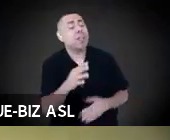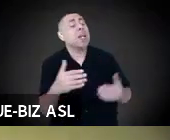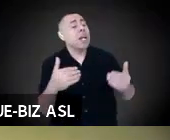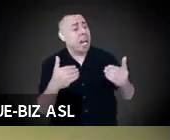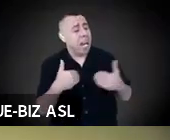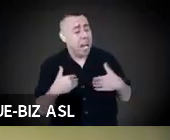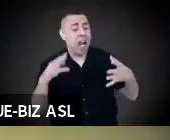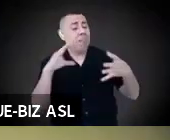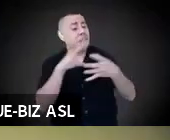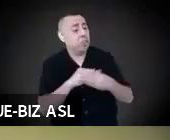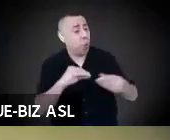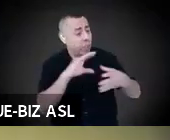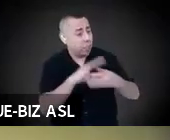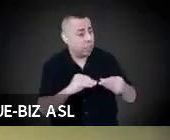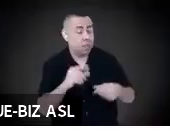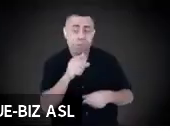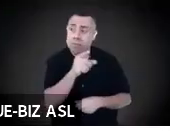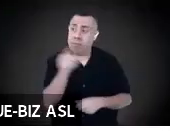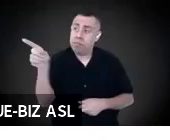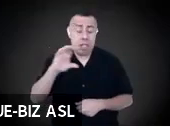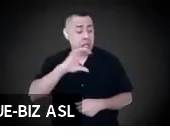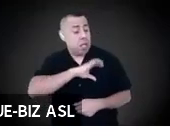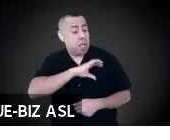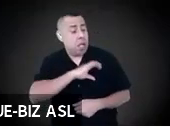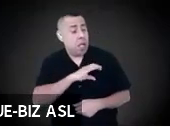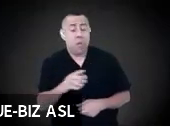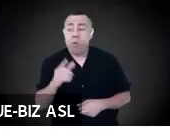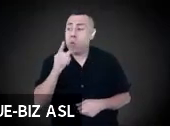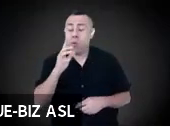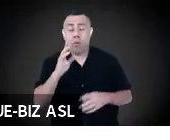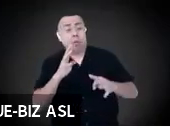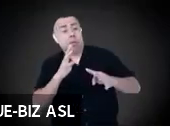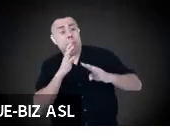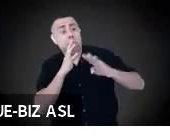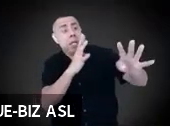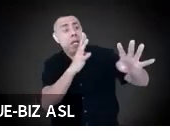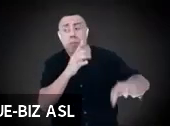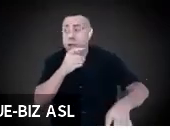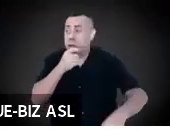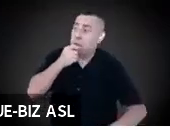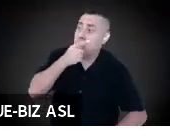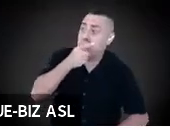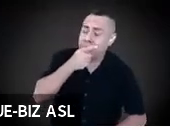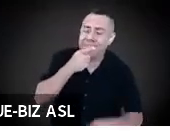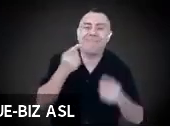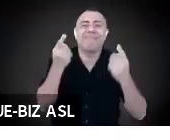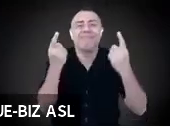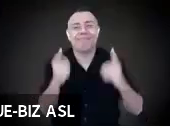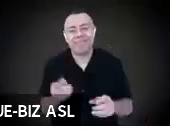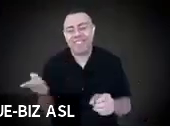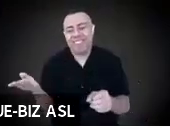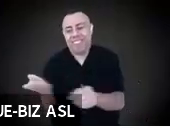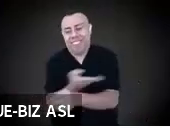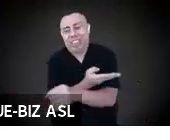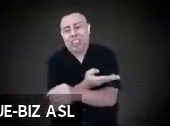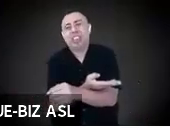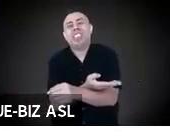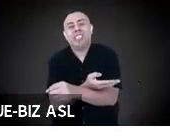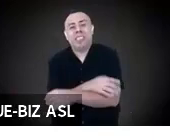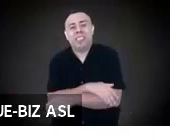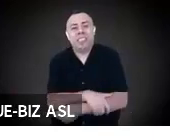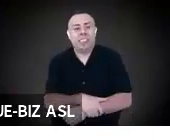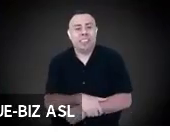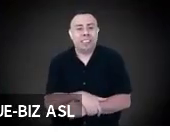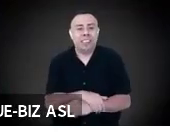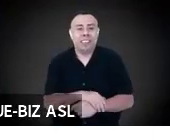something, and then they get fired. Yep. Mm-hmm. And that's why you can say all of them are